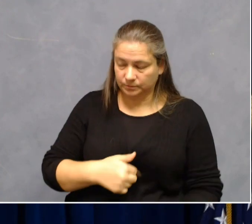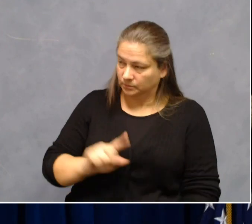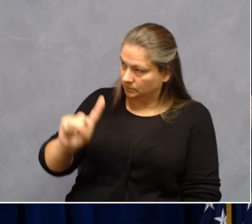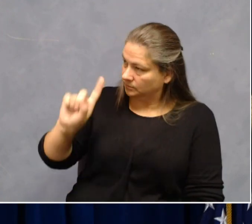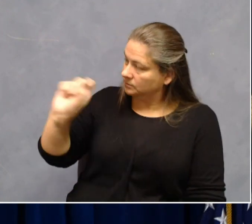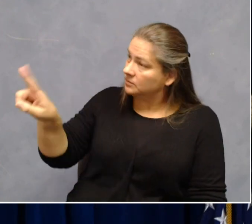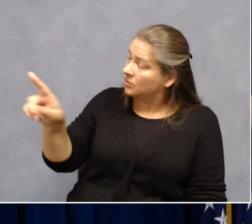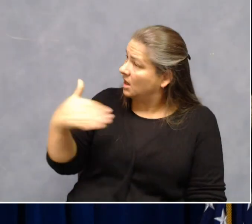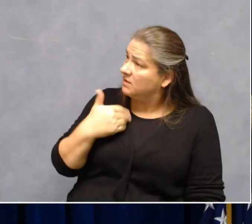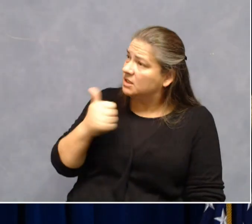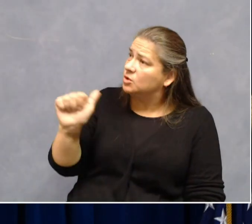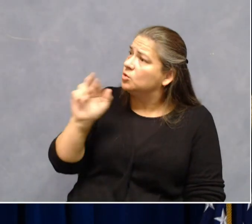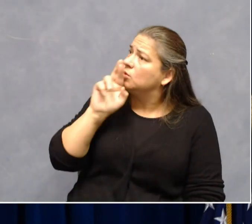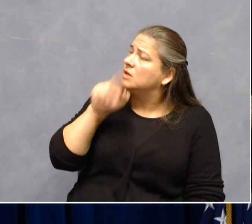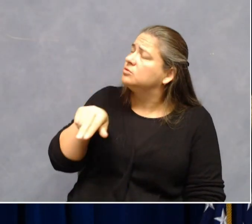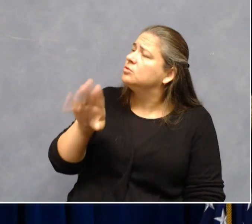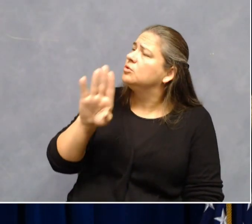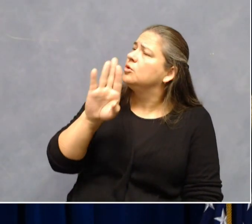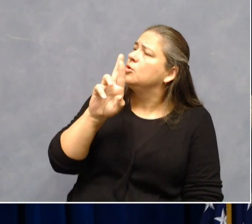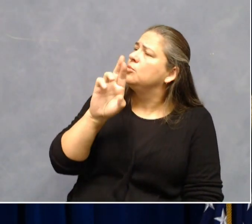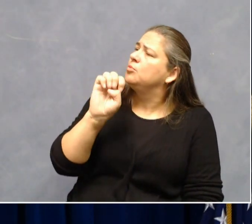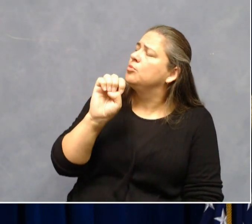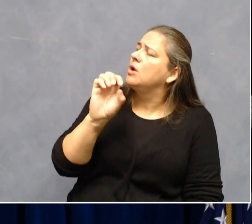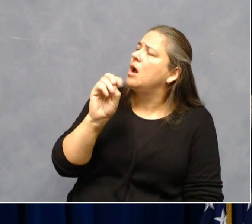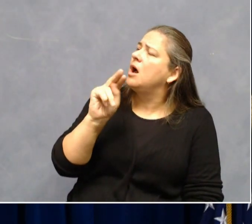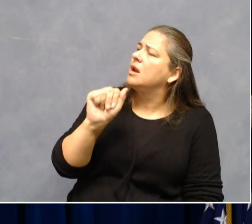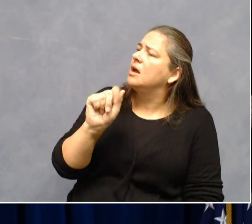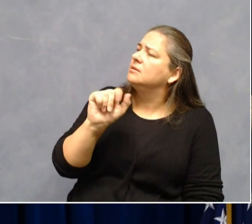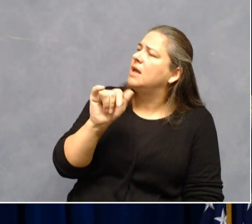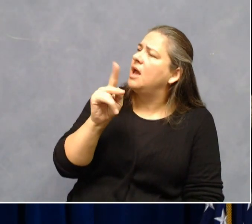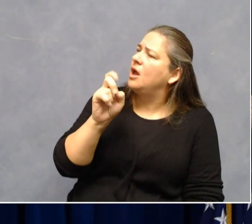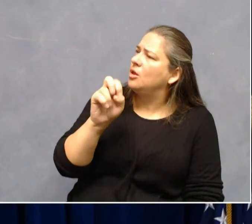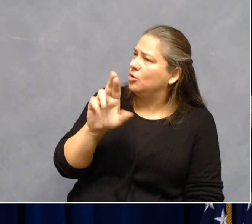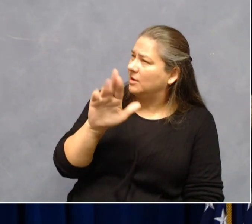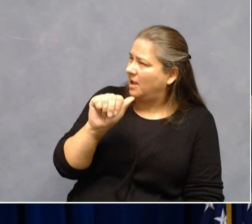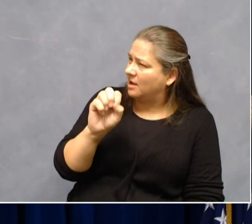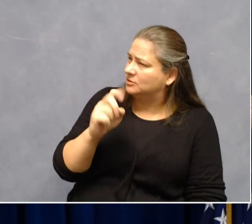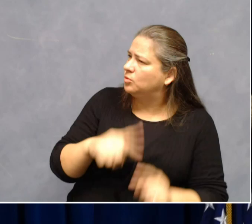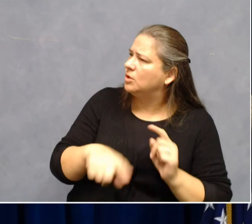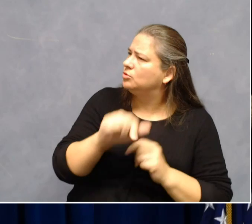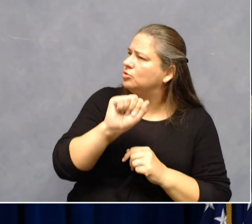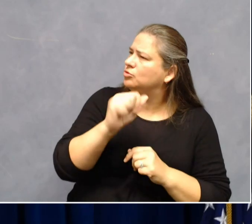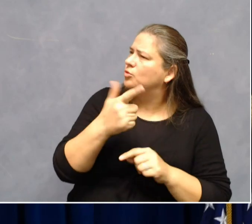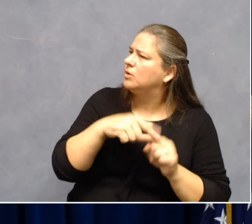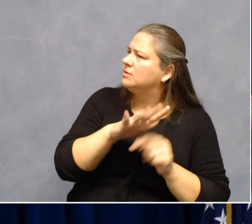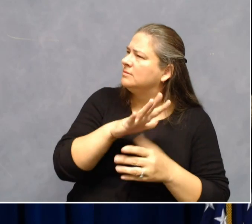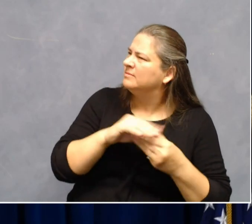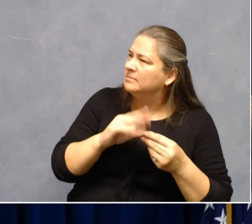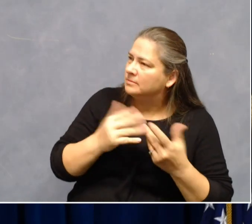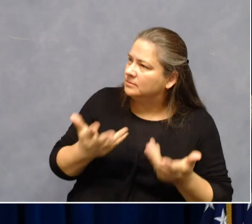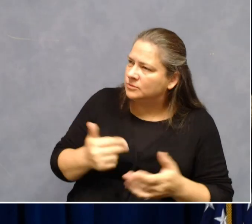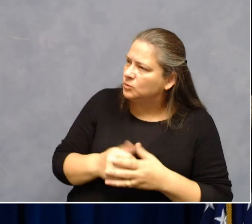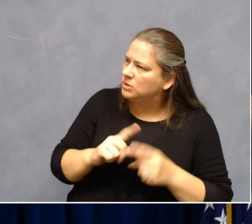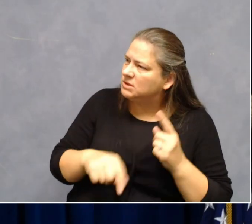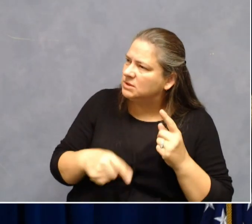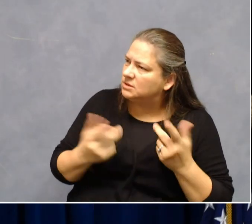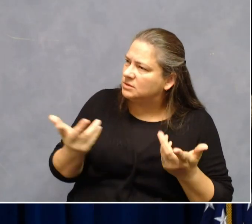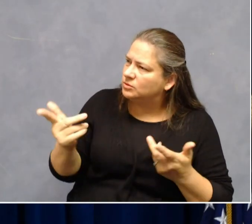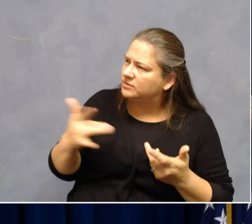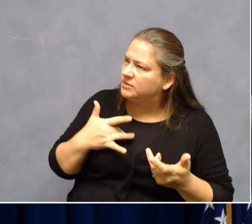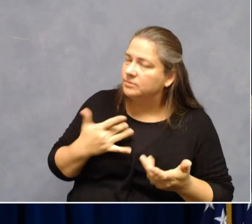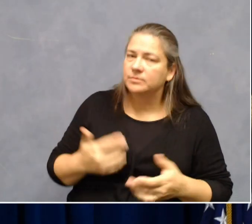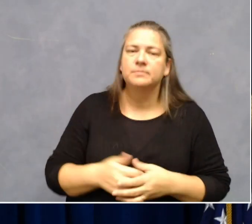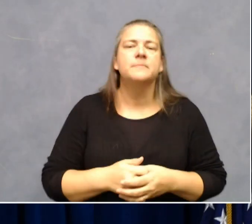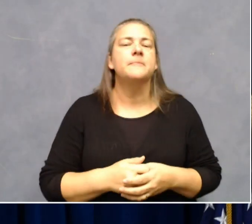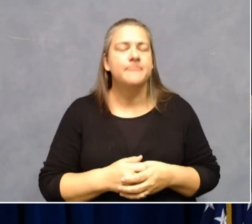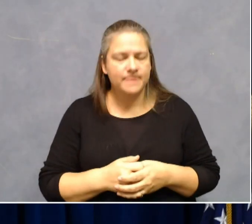Taylor case and what they said about what the Attorney General presented? I have concern. I have concern that